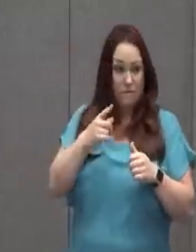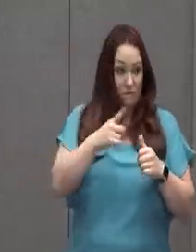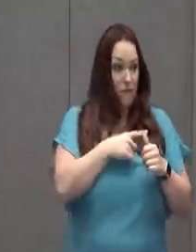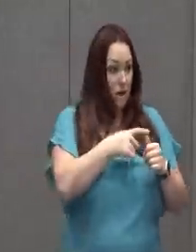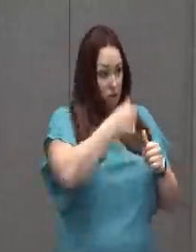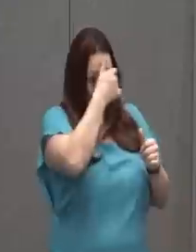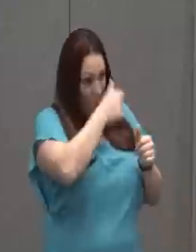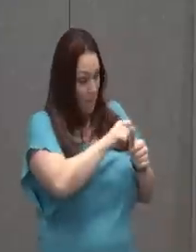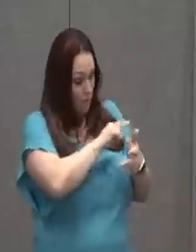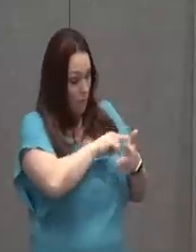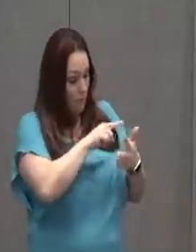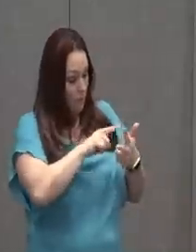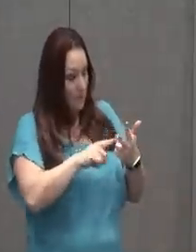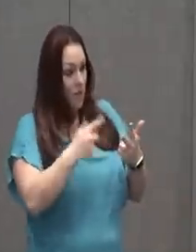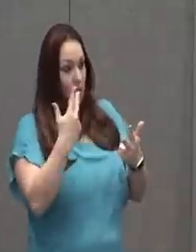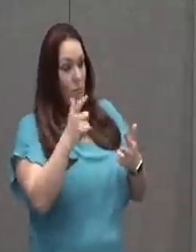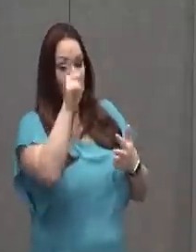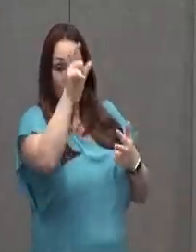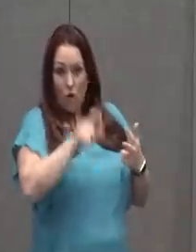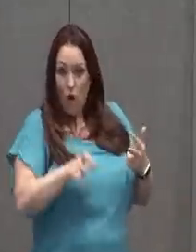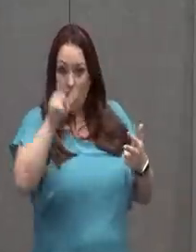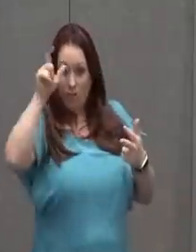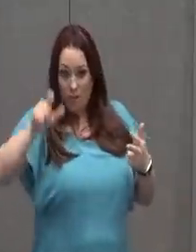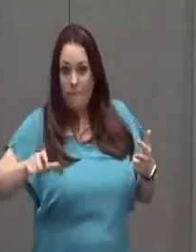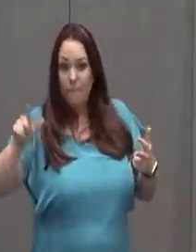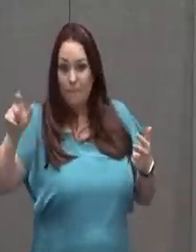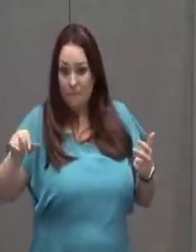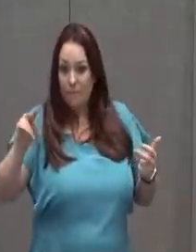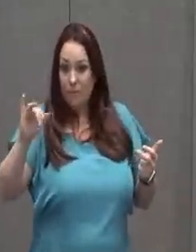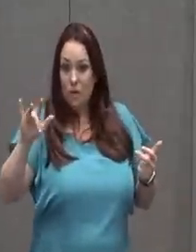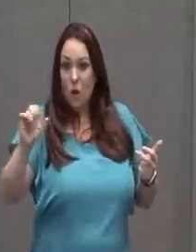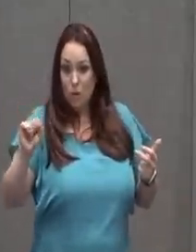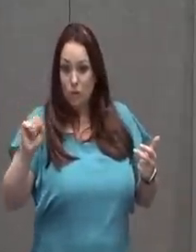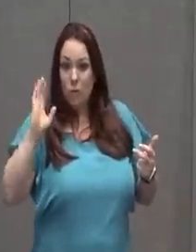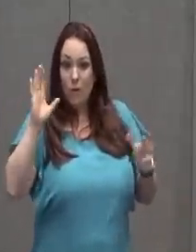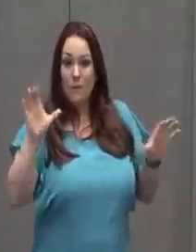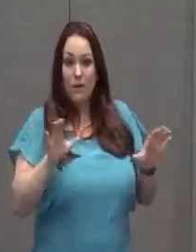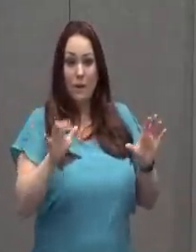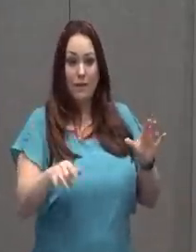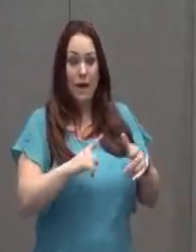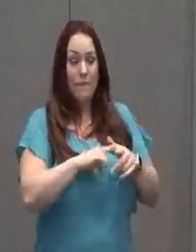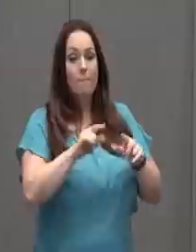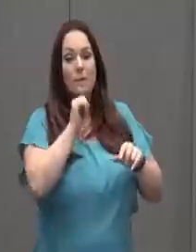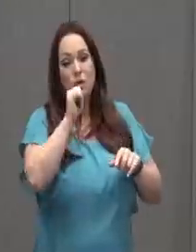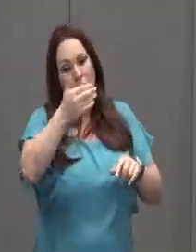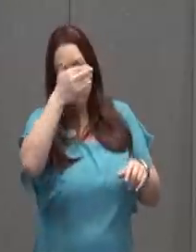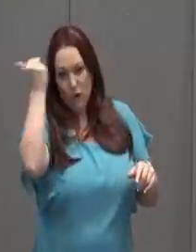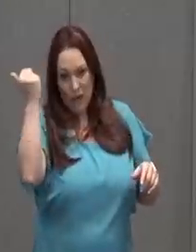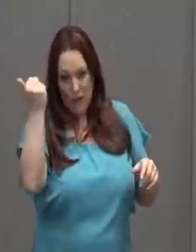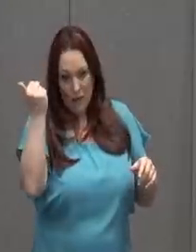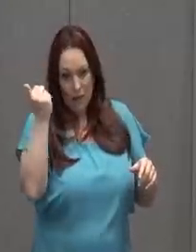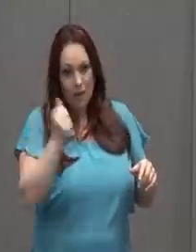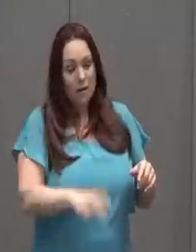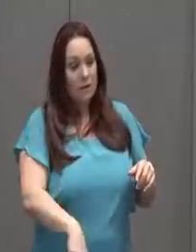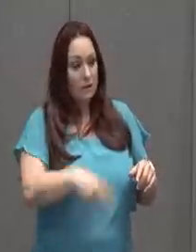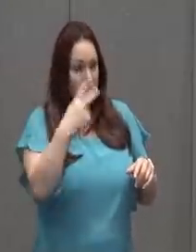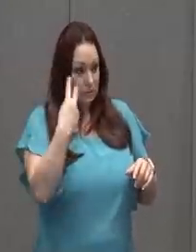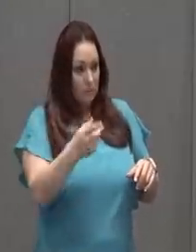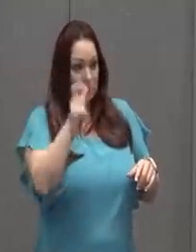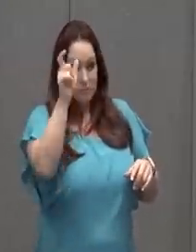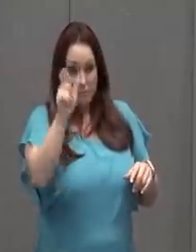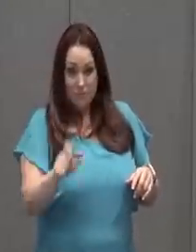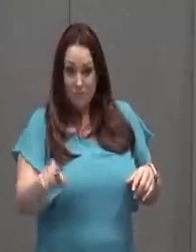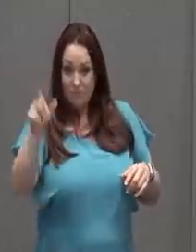be doing three column notes. And that is something that we're going to be doing. But don't forget, we still need our two column